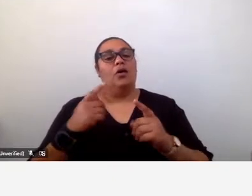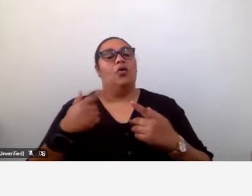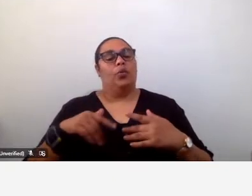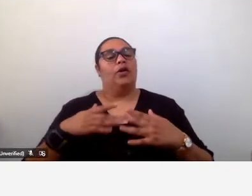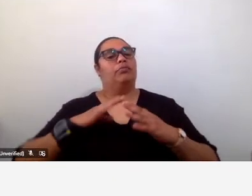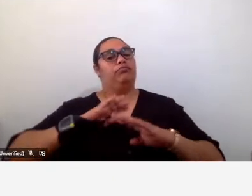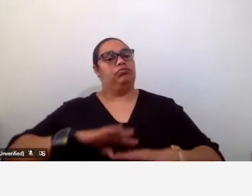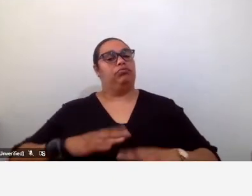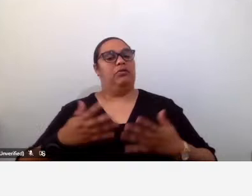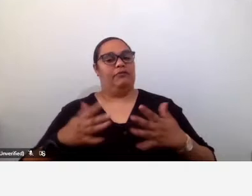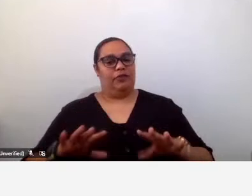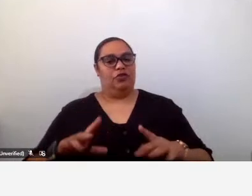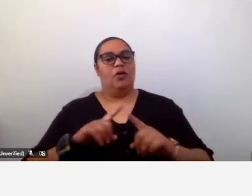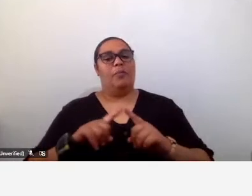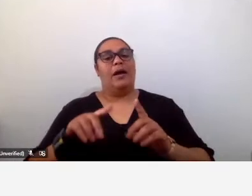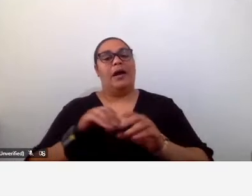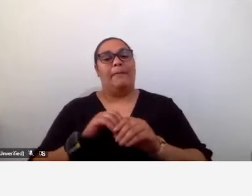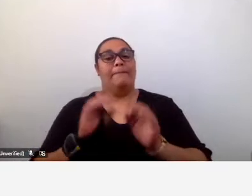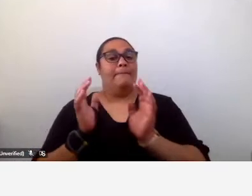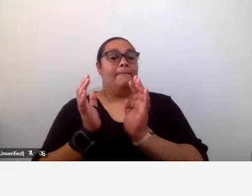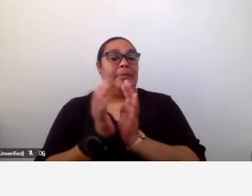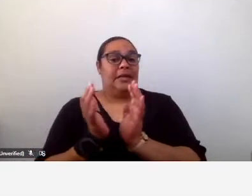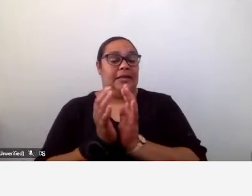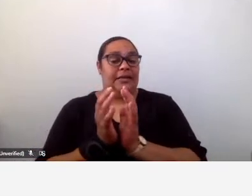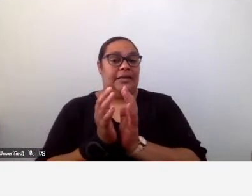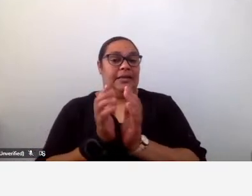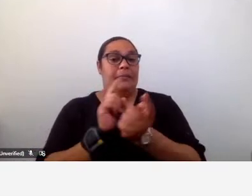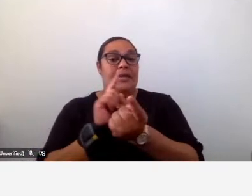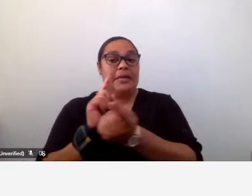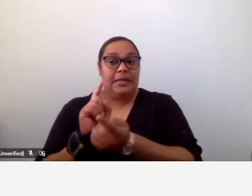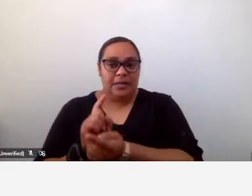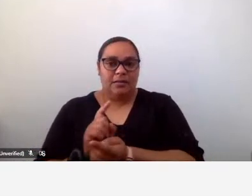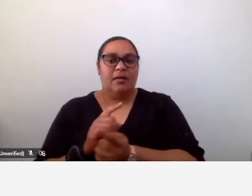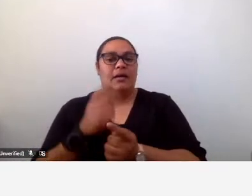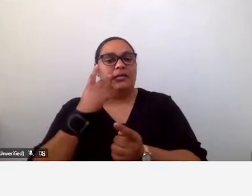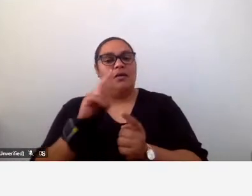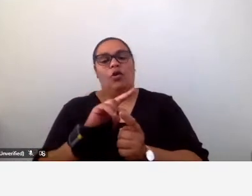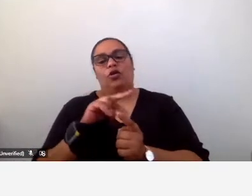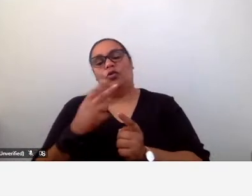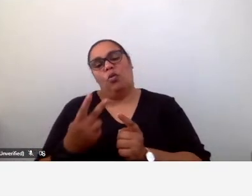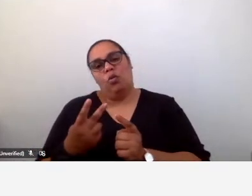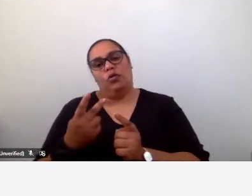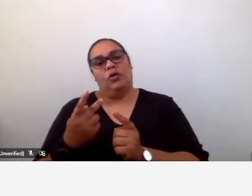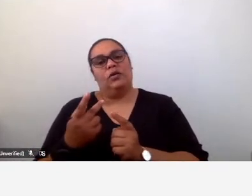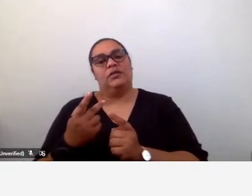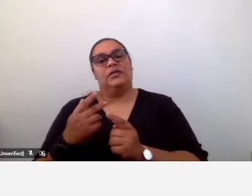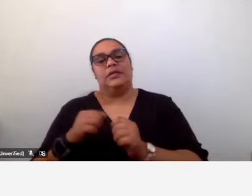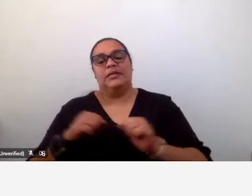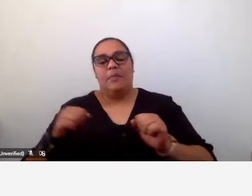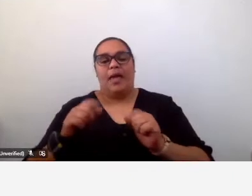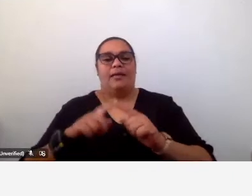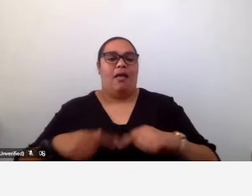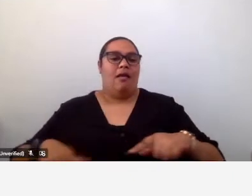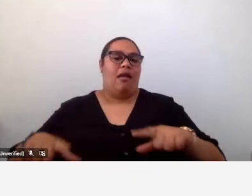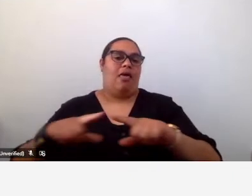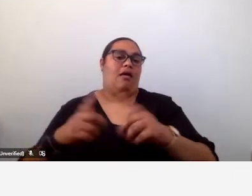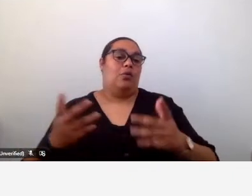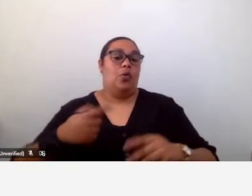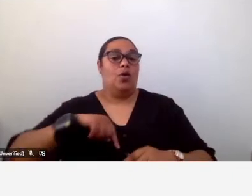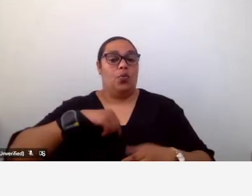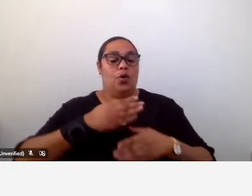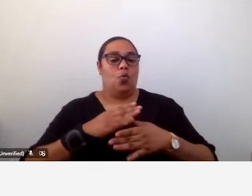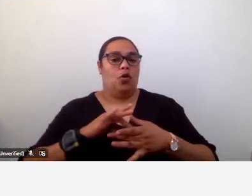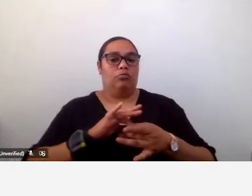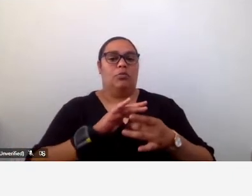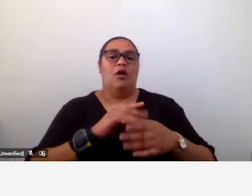that in regard to meeting with municipalities and to find alternative land and spaces where we work